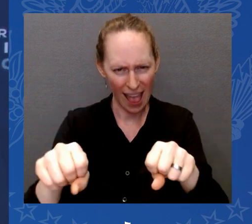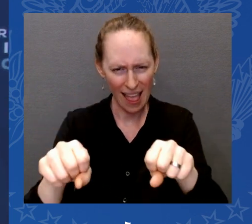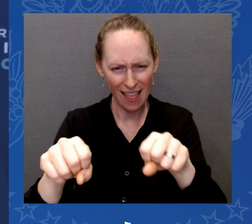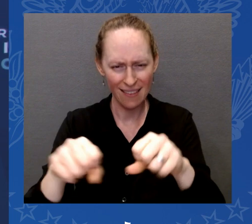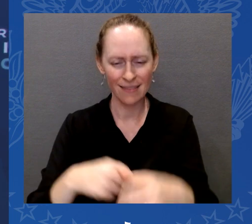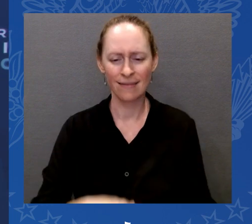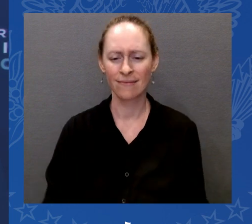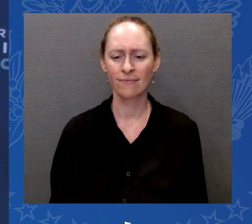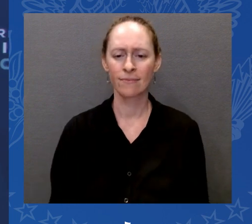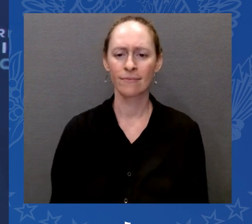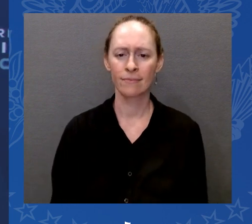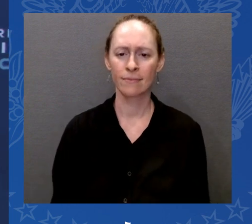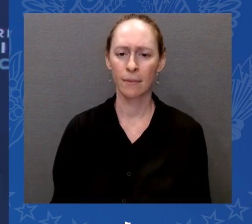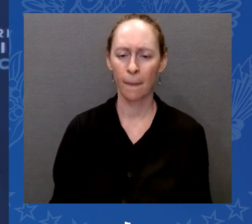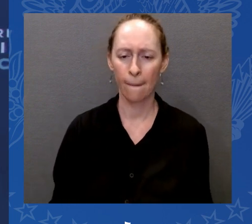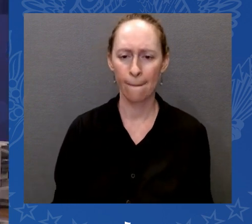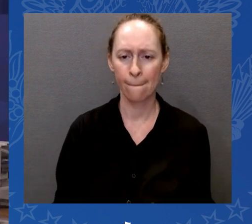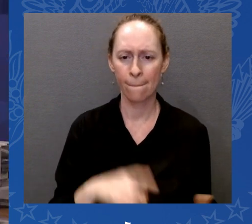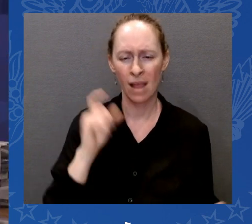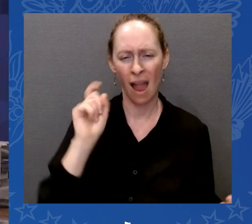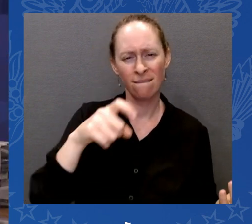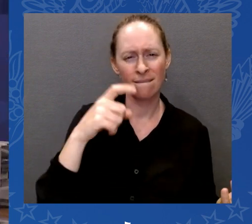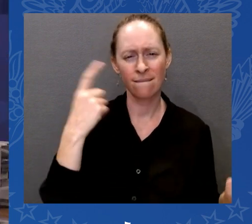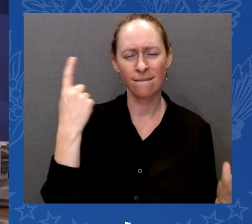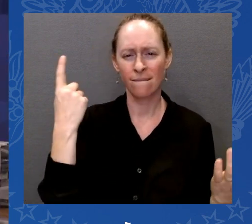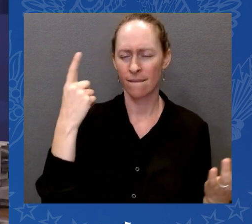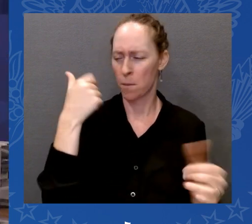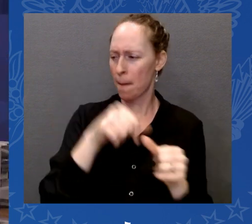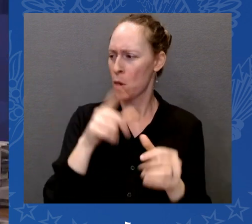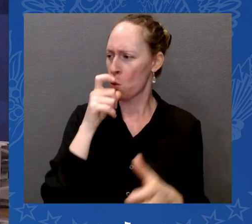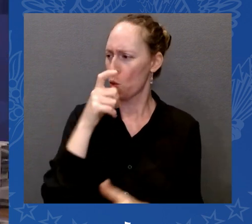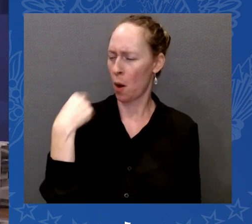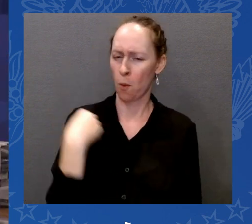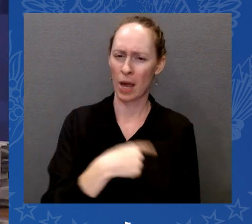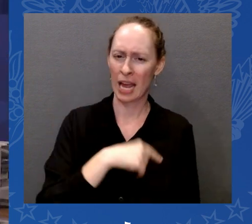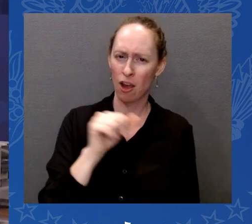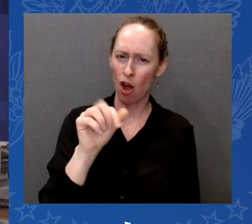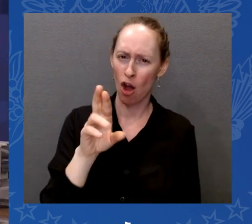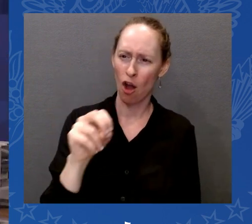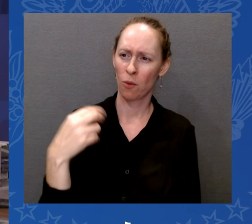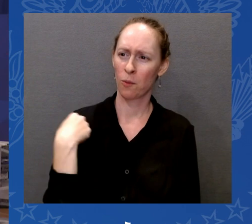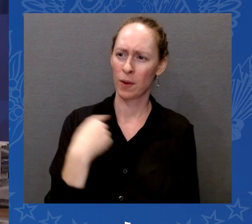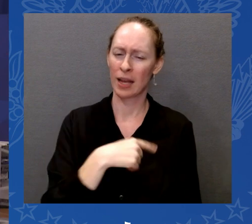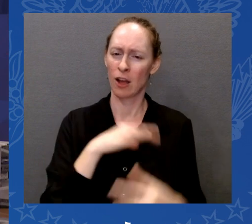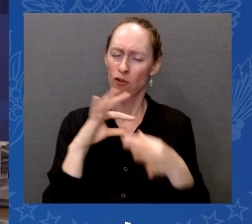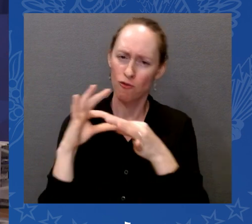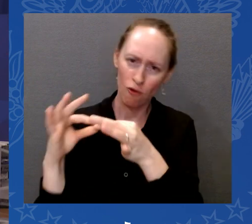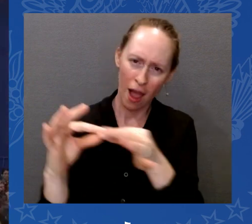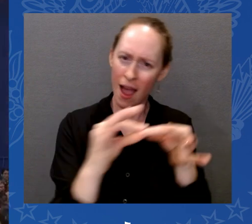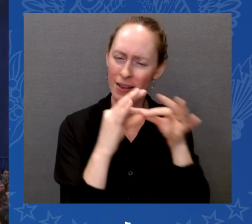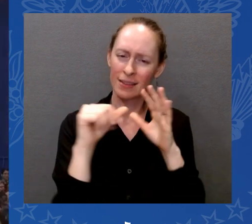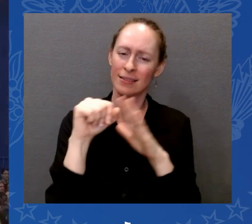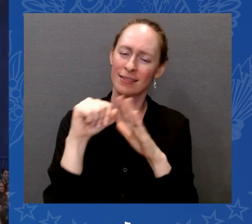who we are. We are the United States of America. There is nothing